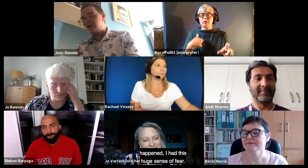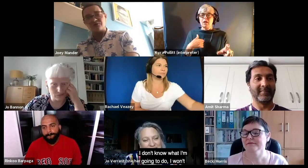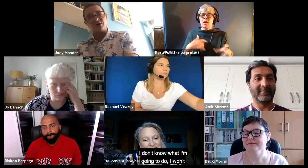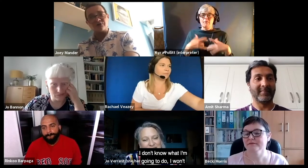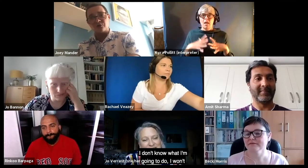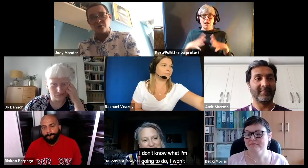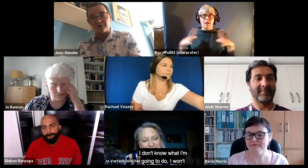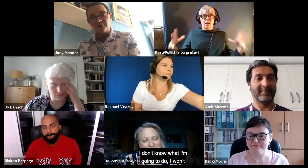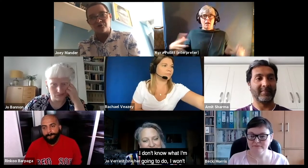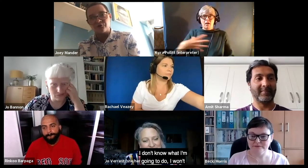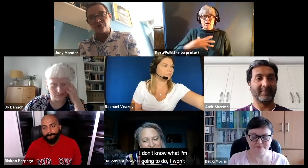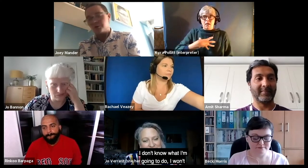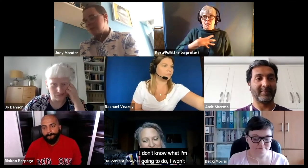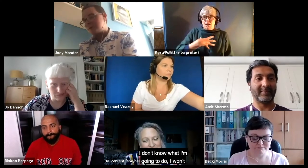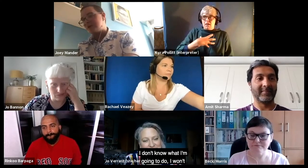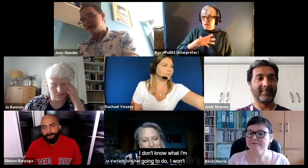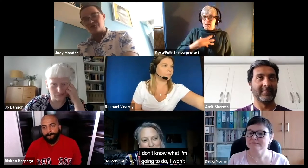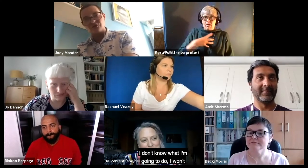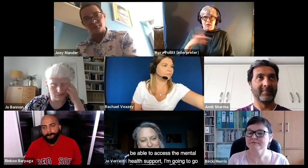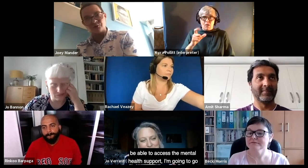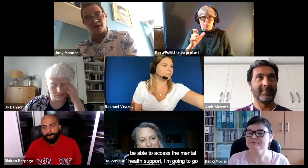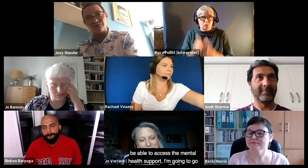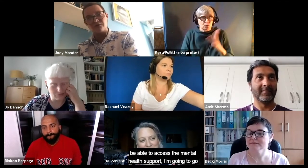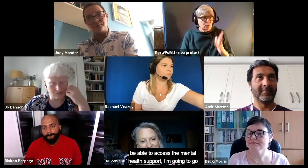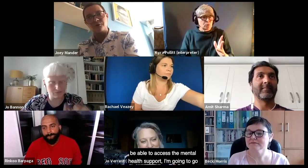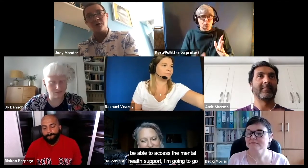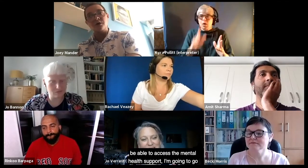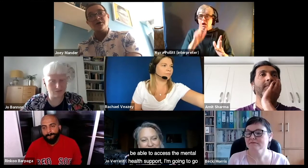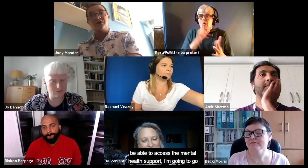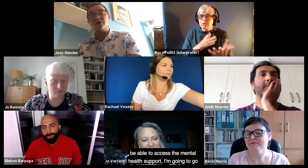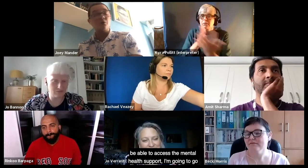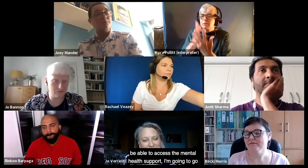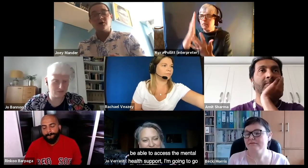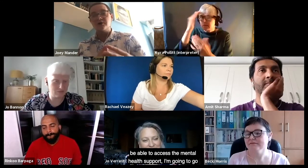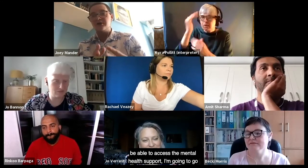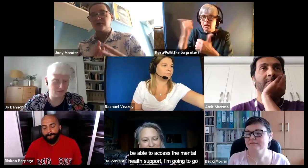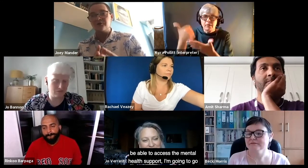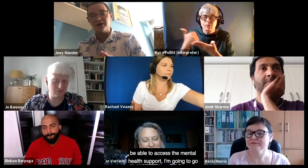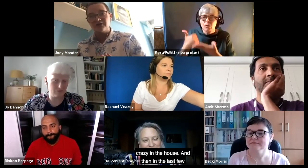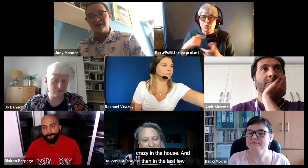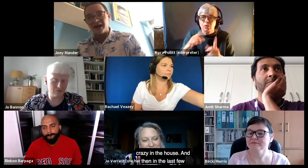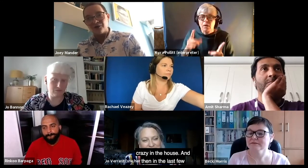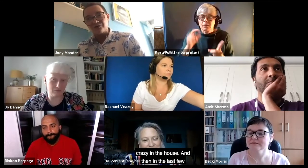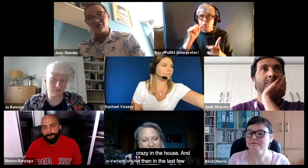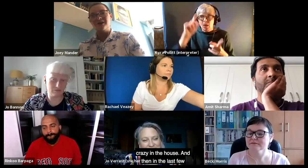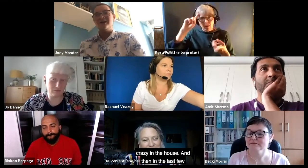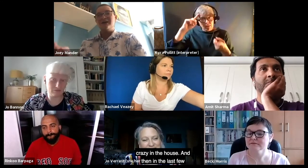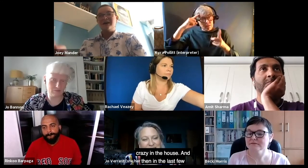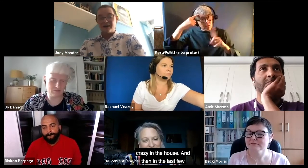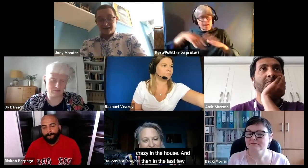fear. I was like, I don't know what I'm going to do. I won't be able to access the mental health support. What am I? I'm going to go crazy in the